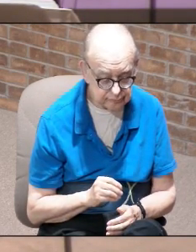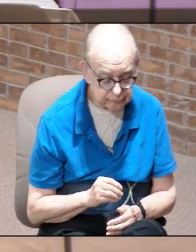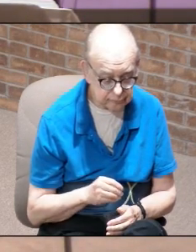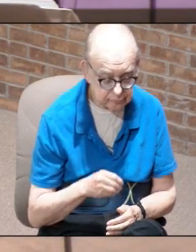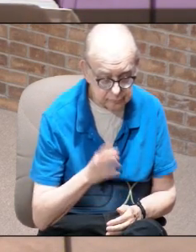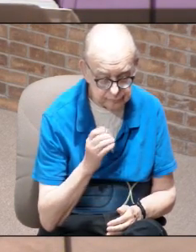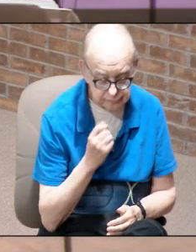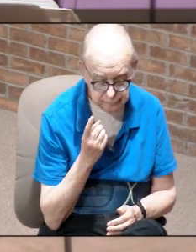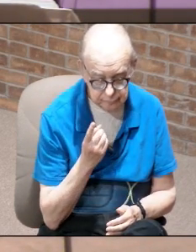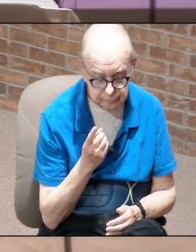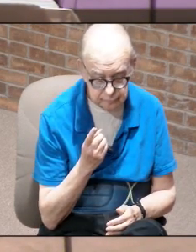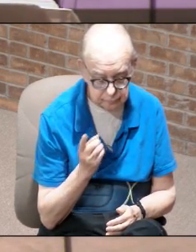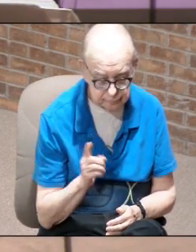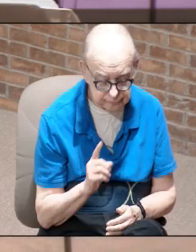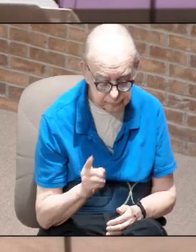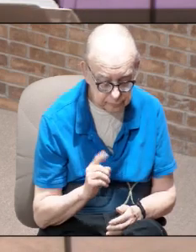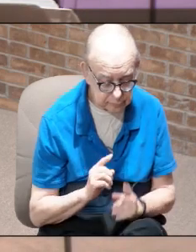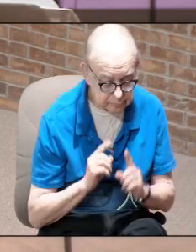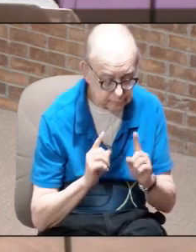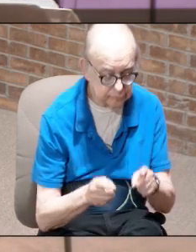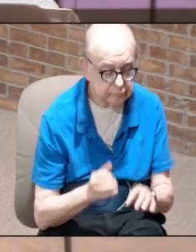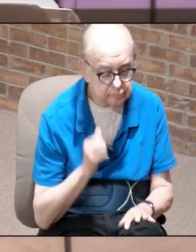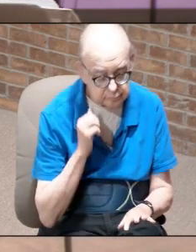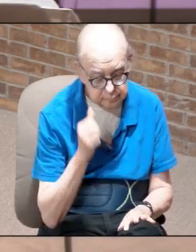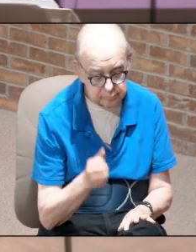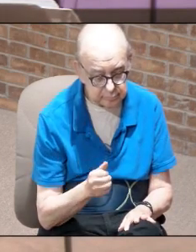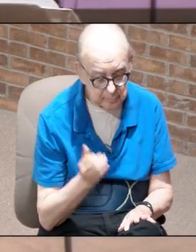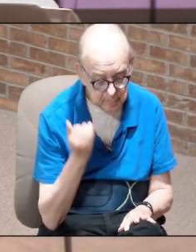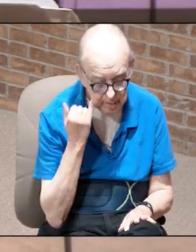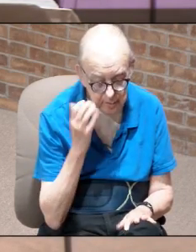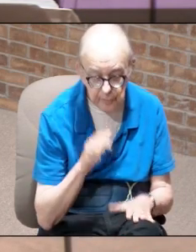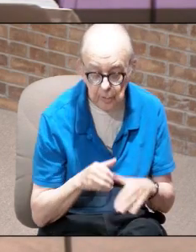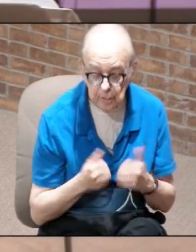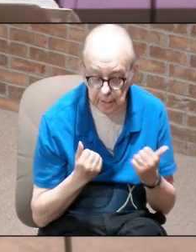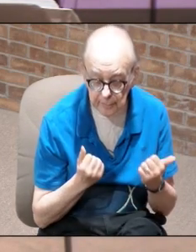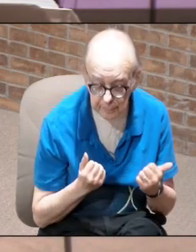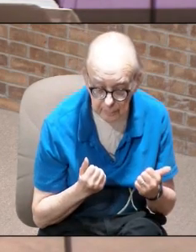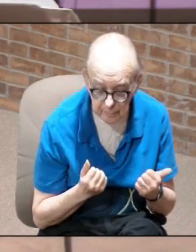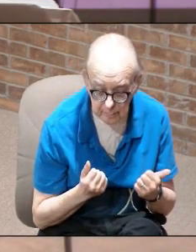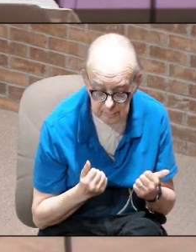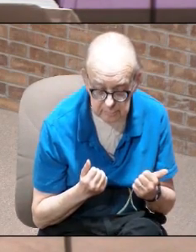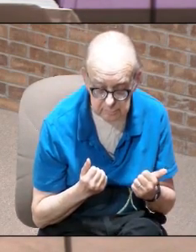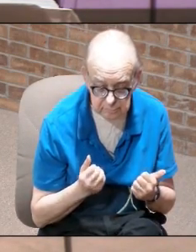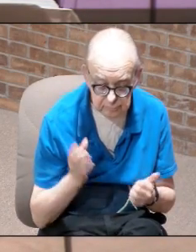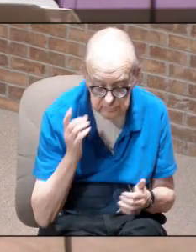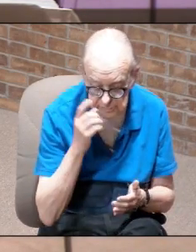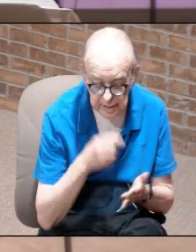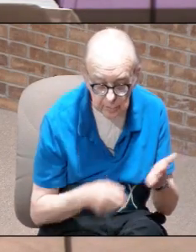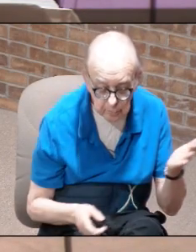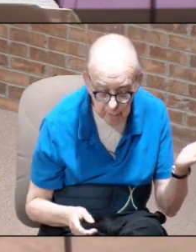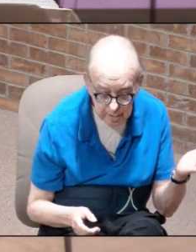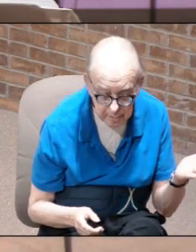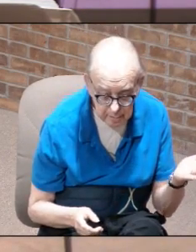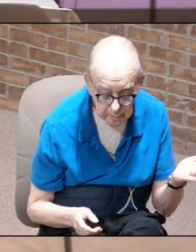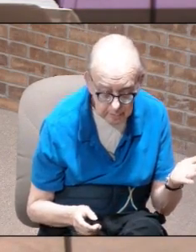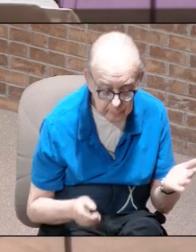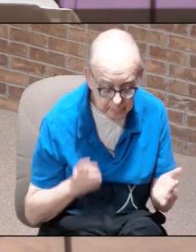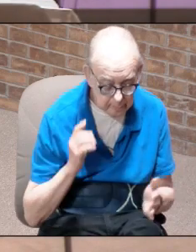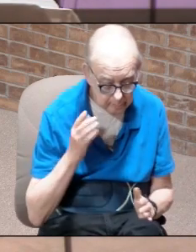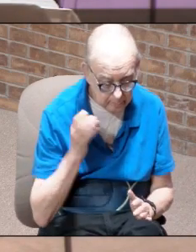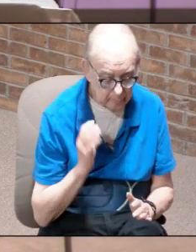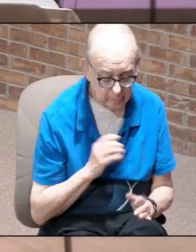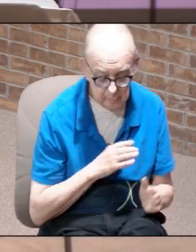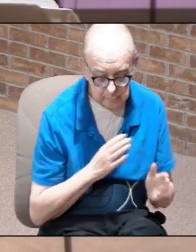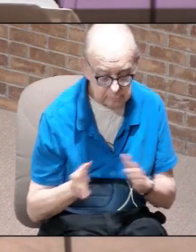He understands where you're headed tomorrow if you live. So guess what? He's